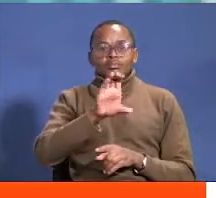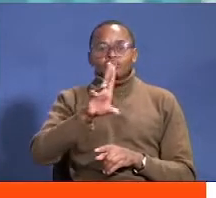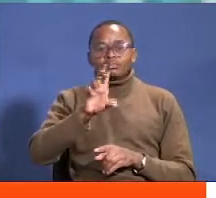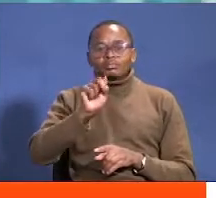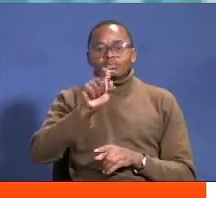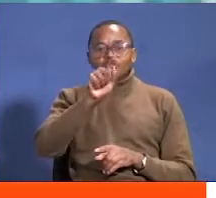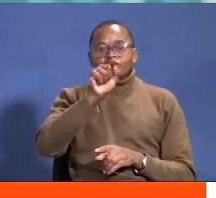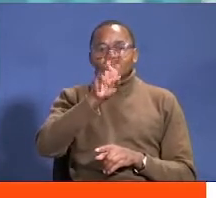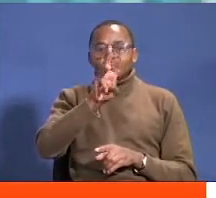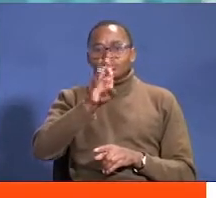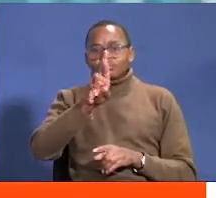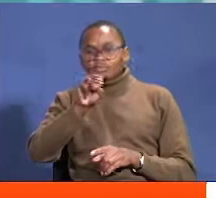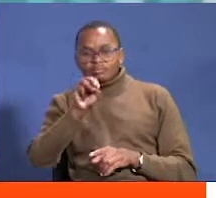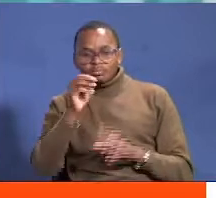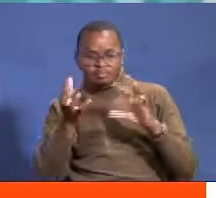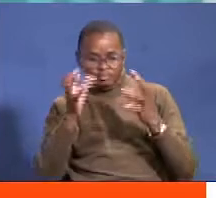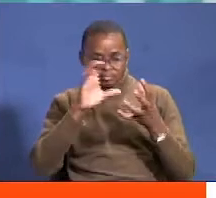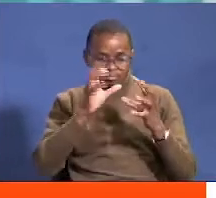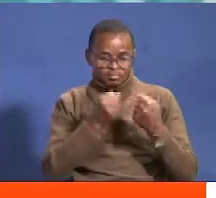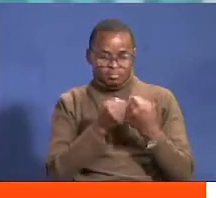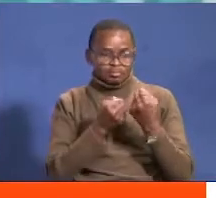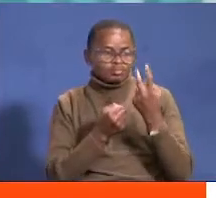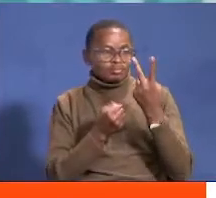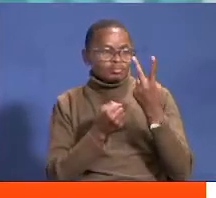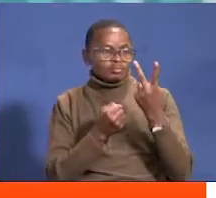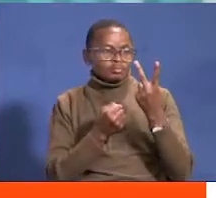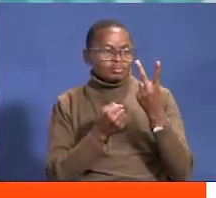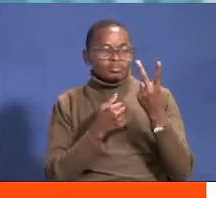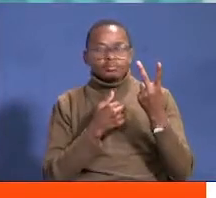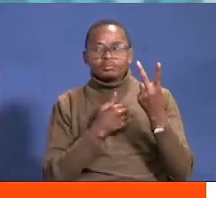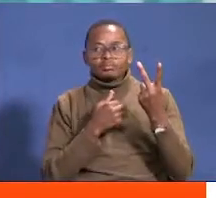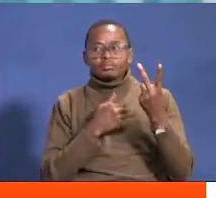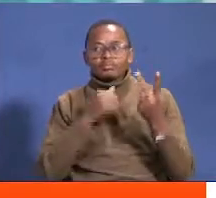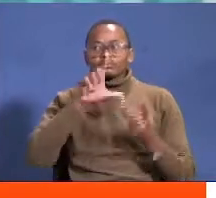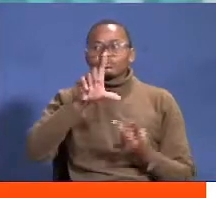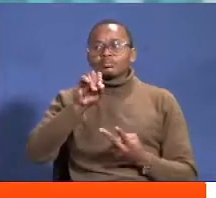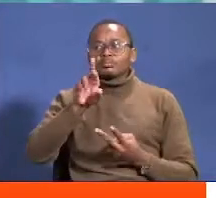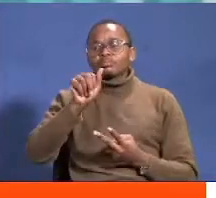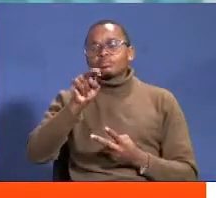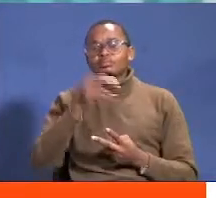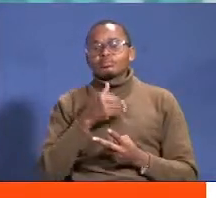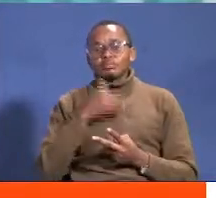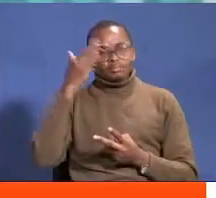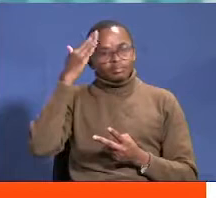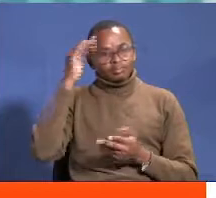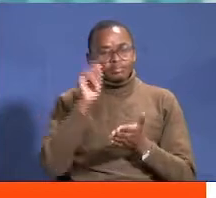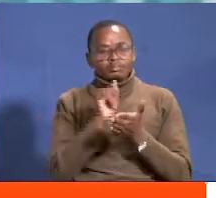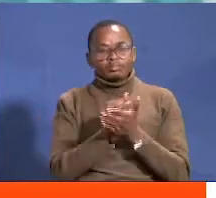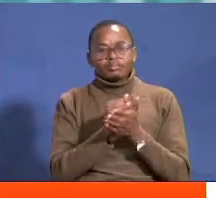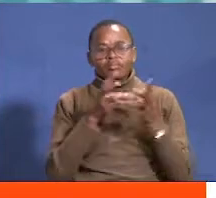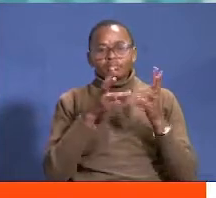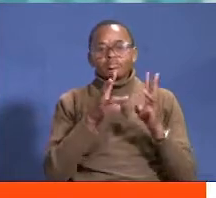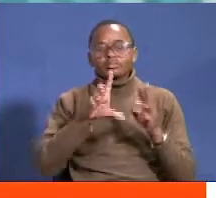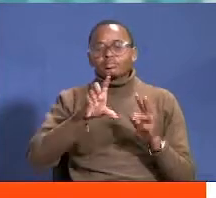best, in warm climate, and they are caused by two cyclonics. That is, we have the Lugano and the Luzano, and therefore you realize that